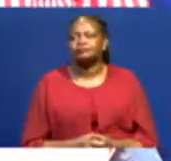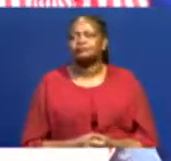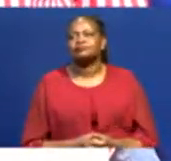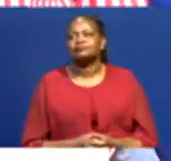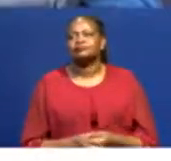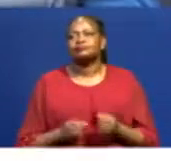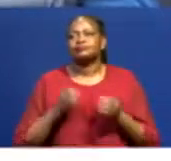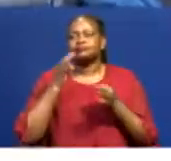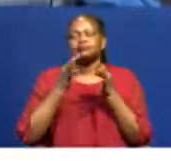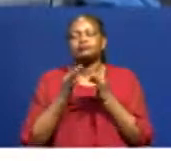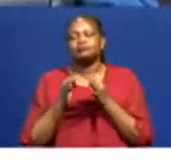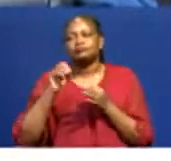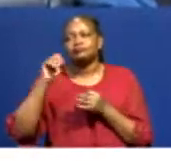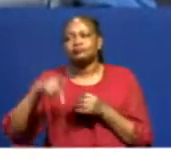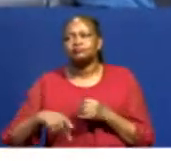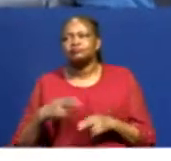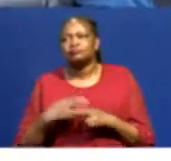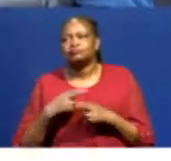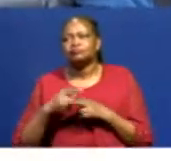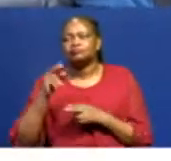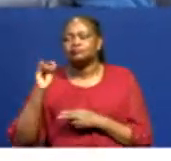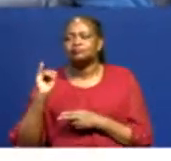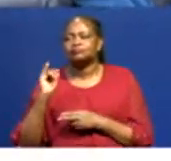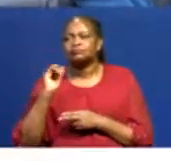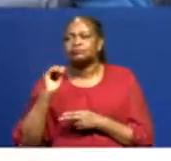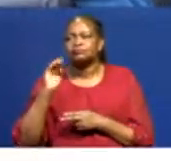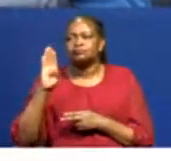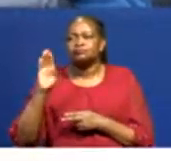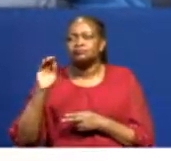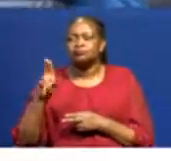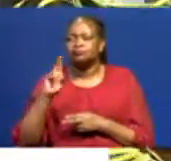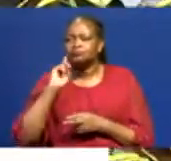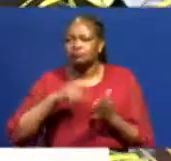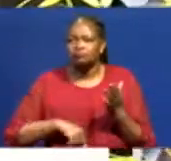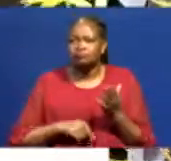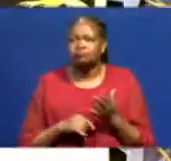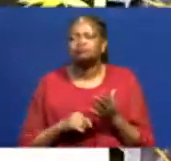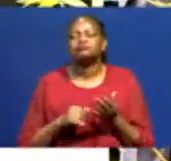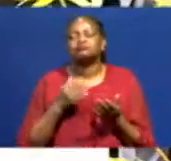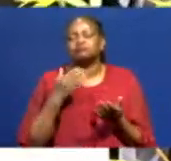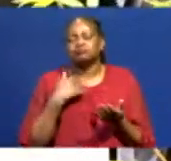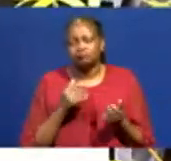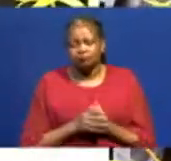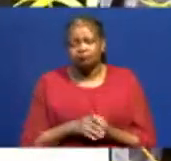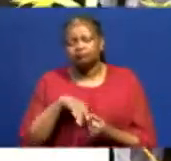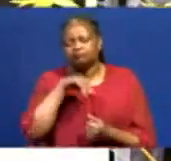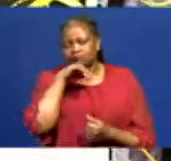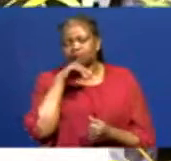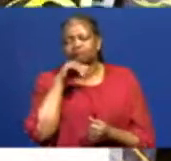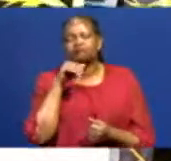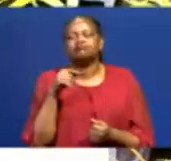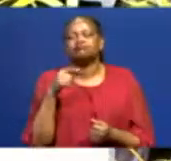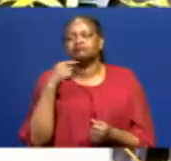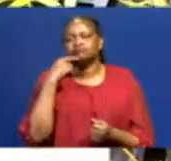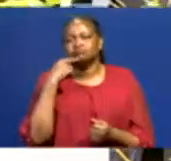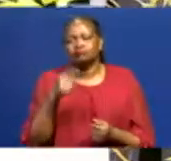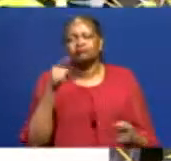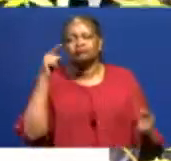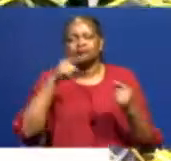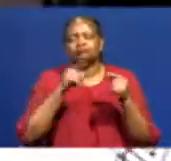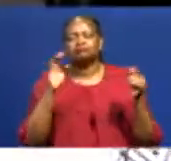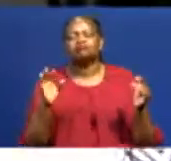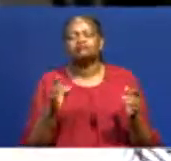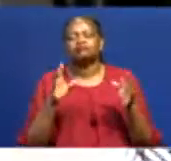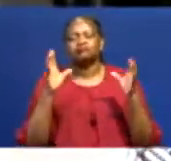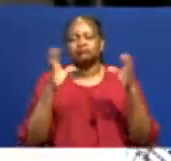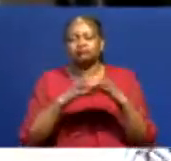MPs within the opposition ranks and has called on Azimio leader Raila Odinga to recall the Azimio team from the talks. On Monday, the